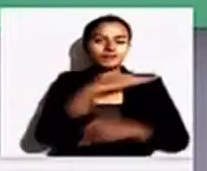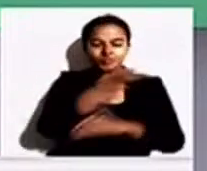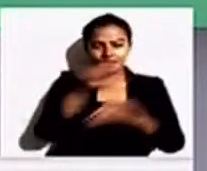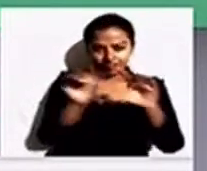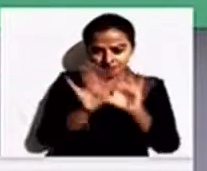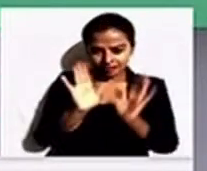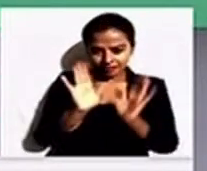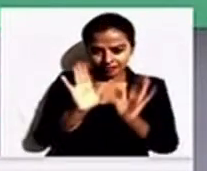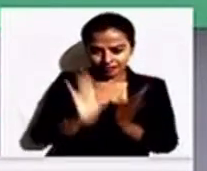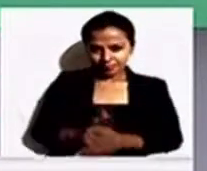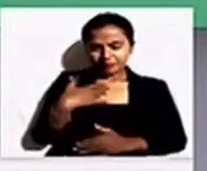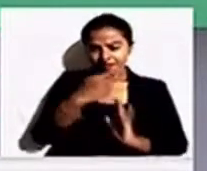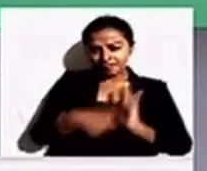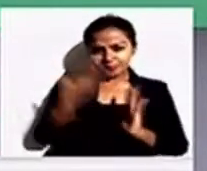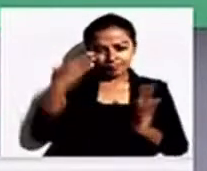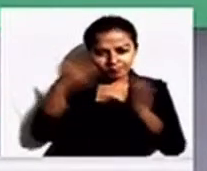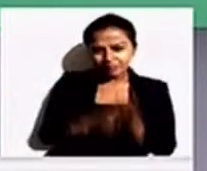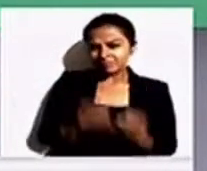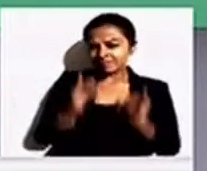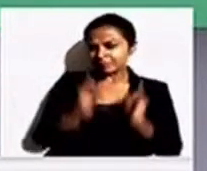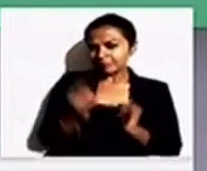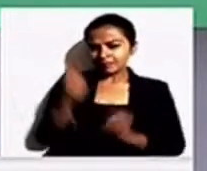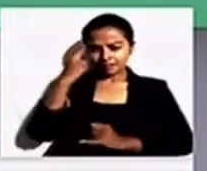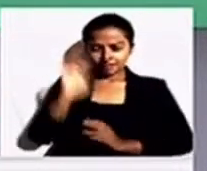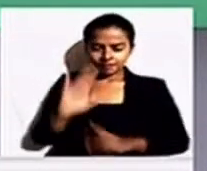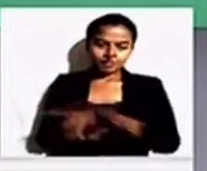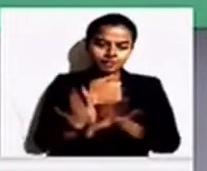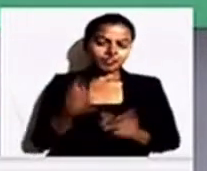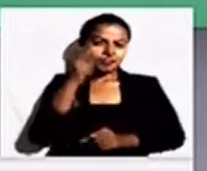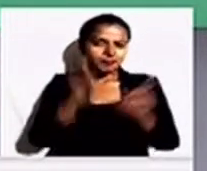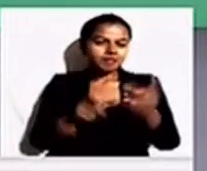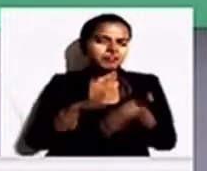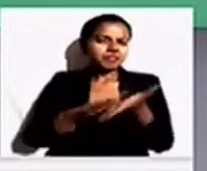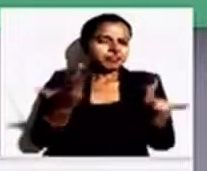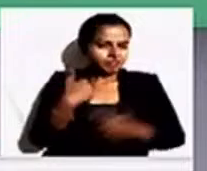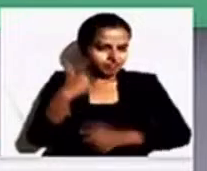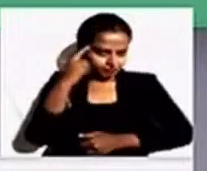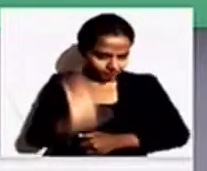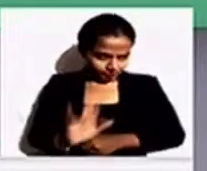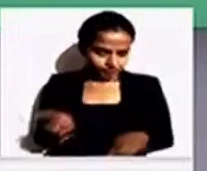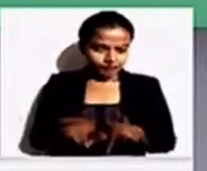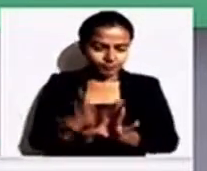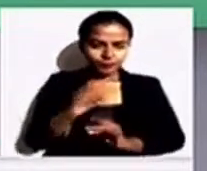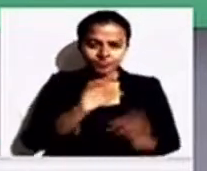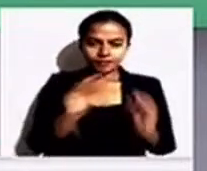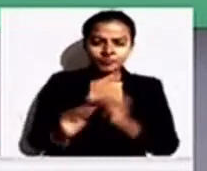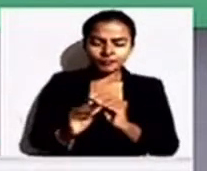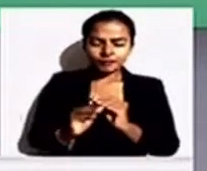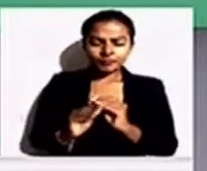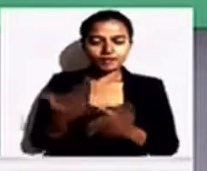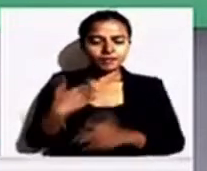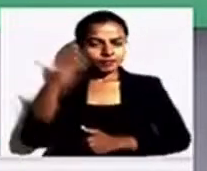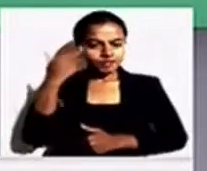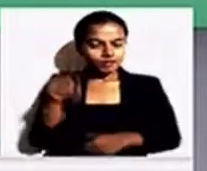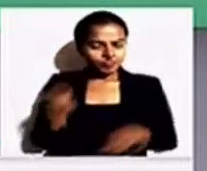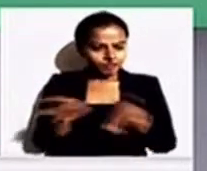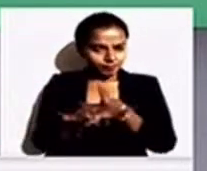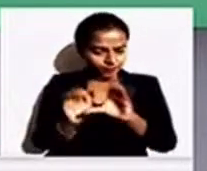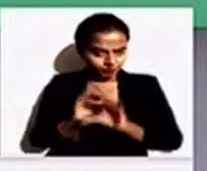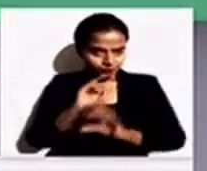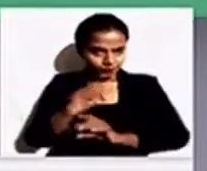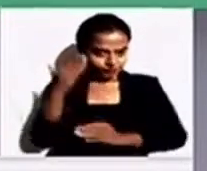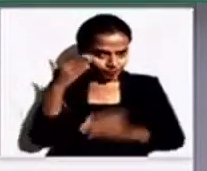conduct towards the ordinary people. They are attempting to cremate the bodies of some prisoners who died in the unrest, citing they had contracted